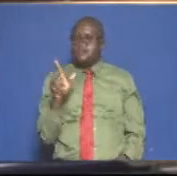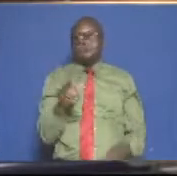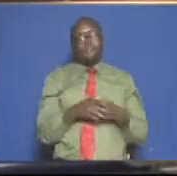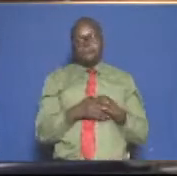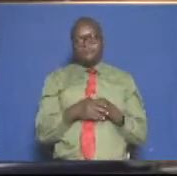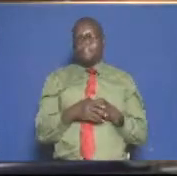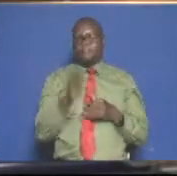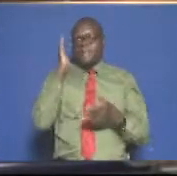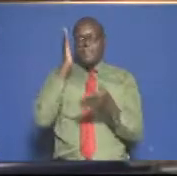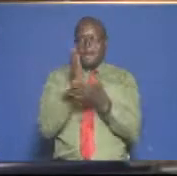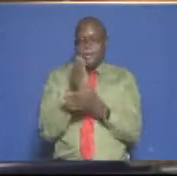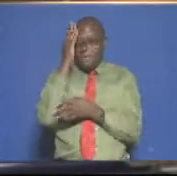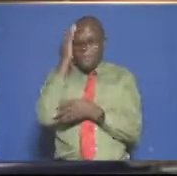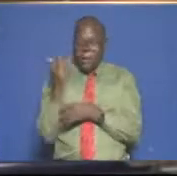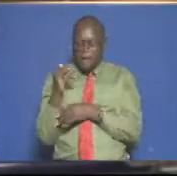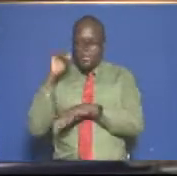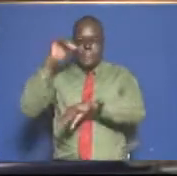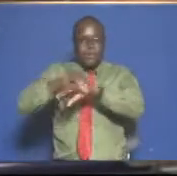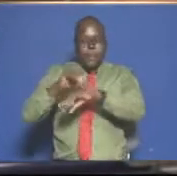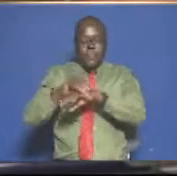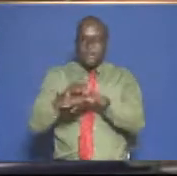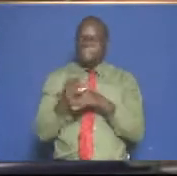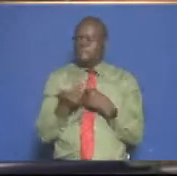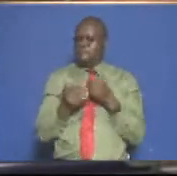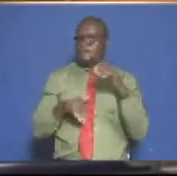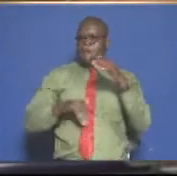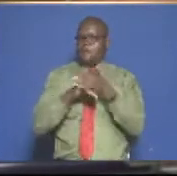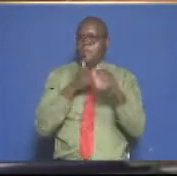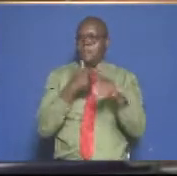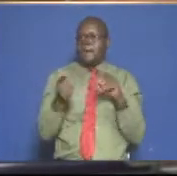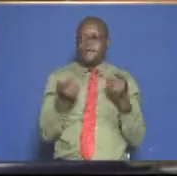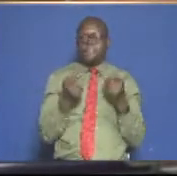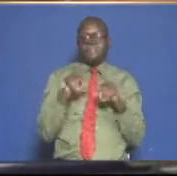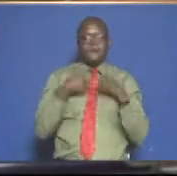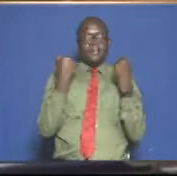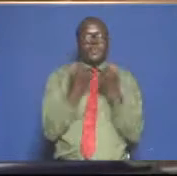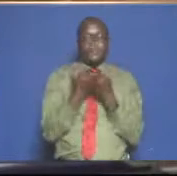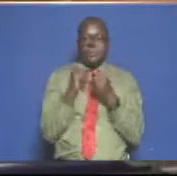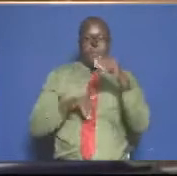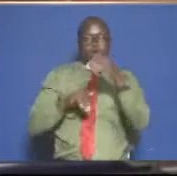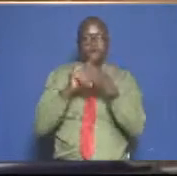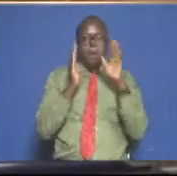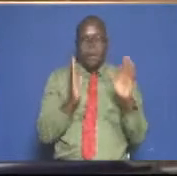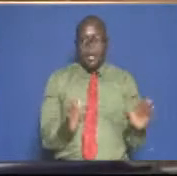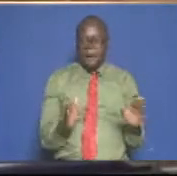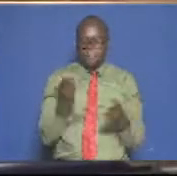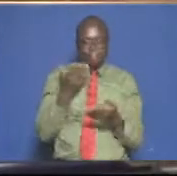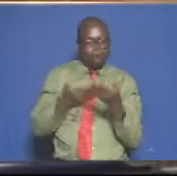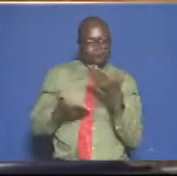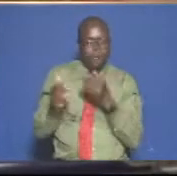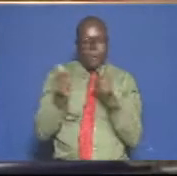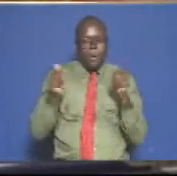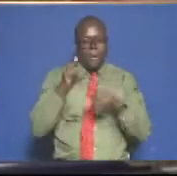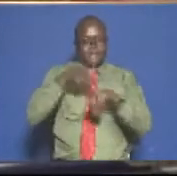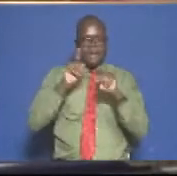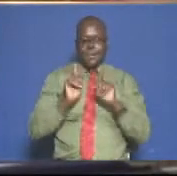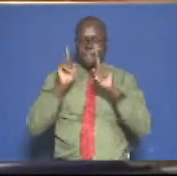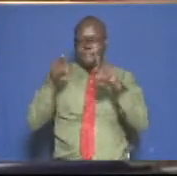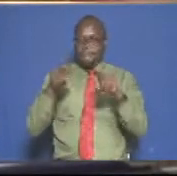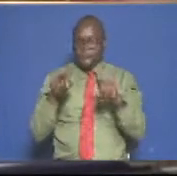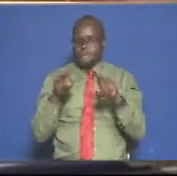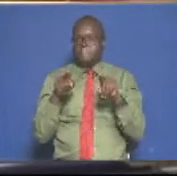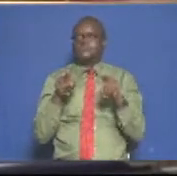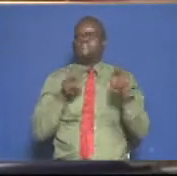they would believe just because they are very good the other side. He was not a good footballer, but a very social footballer. We would interact very well when we go on trips with